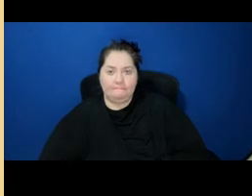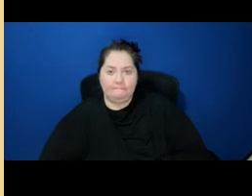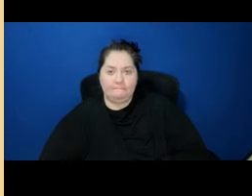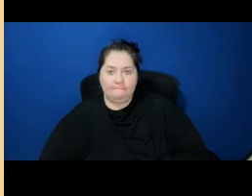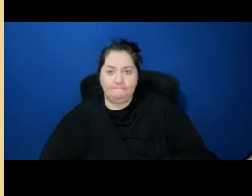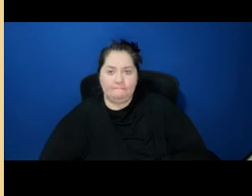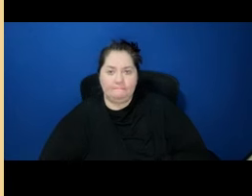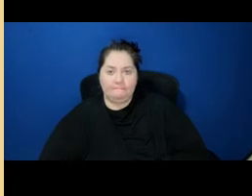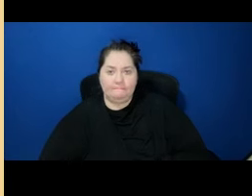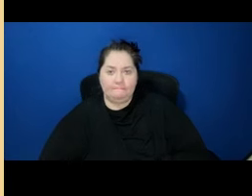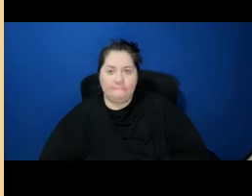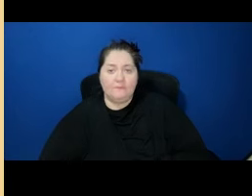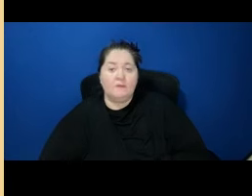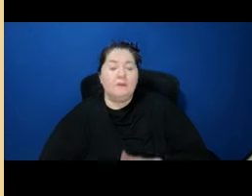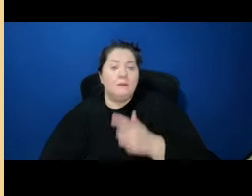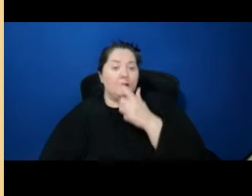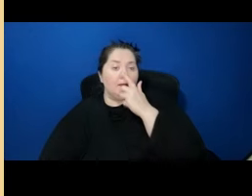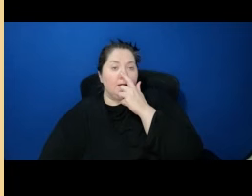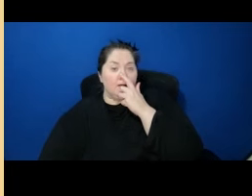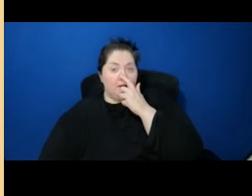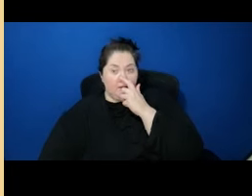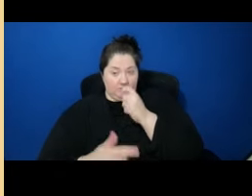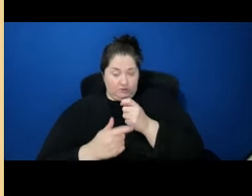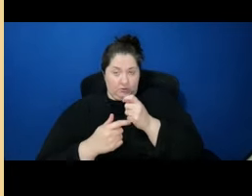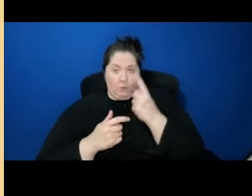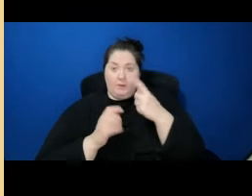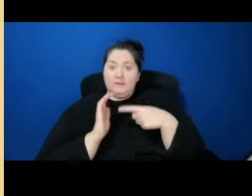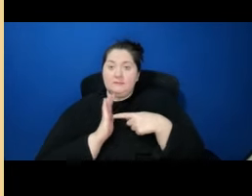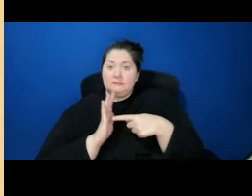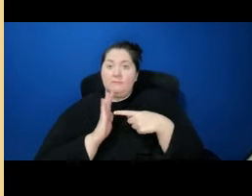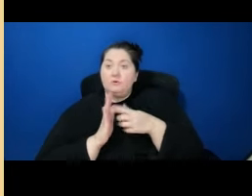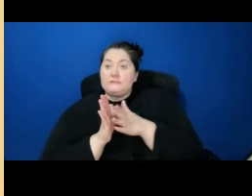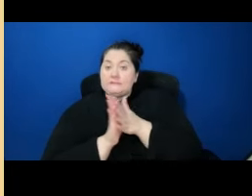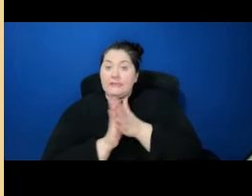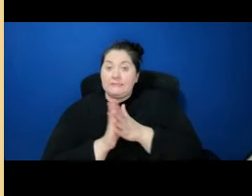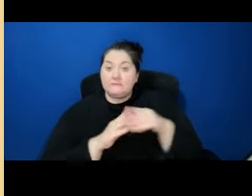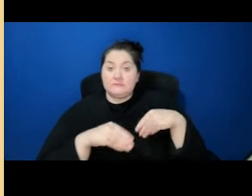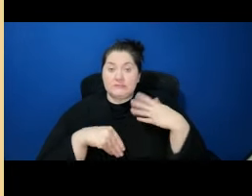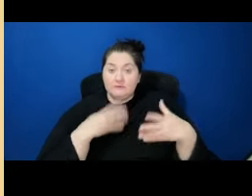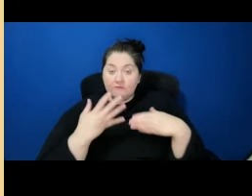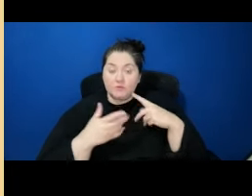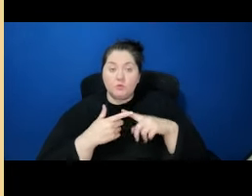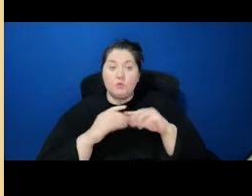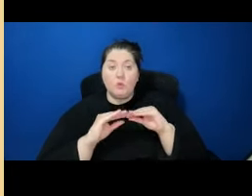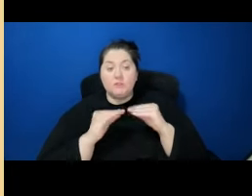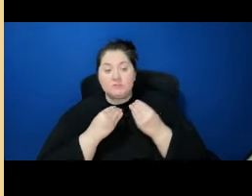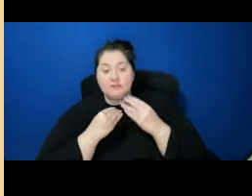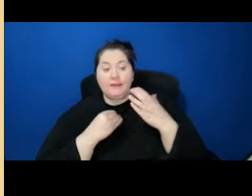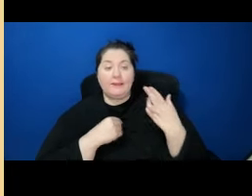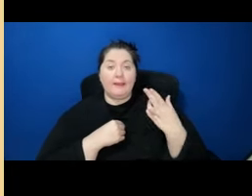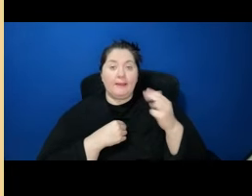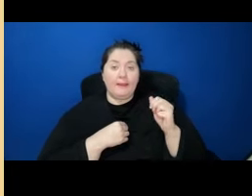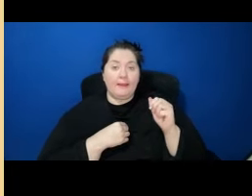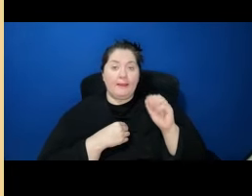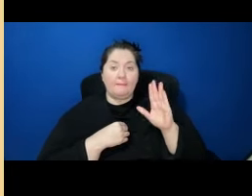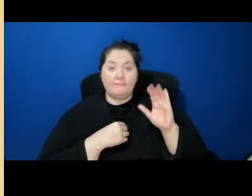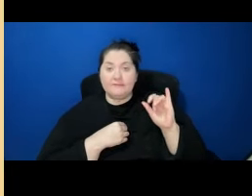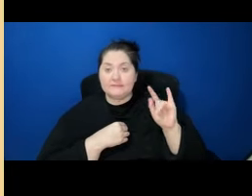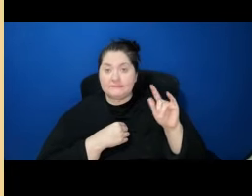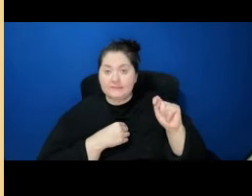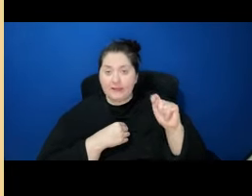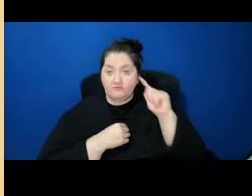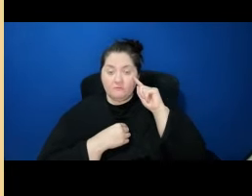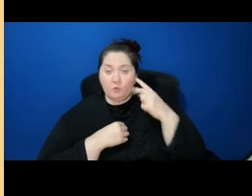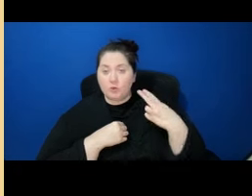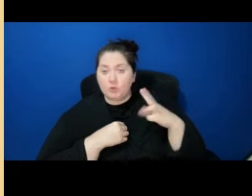Also on that, an interest in what are some examples of incentives that are being given to organizations like Habitat for Humanity? So